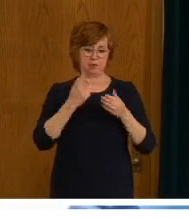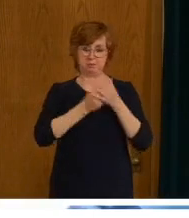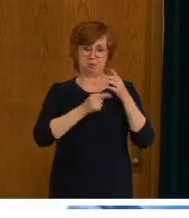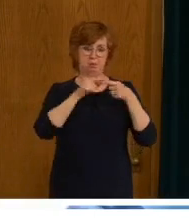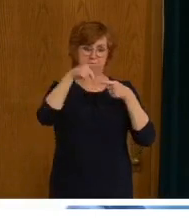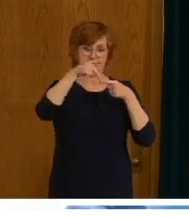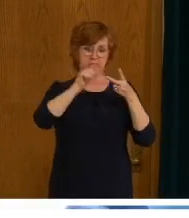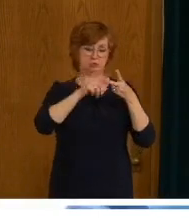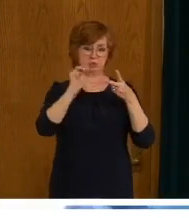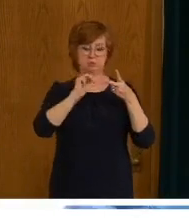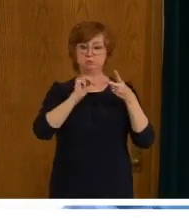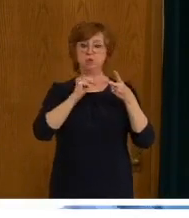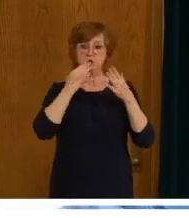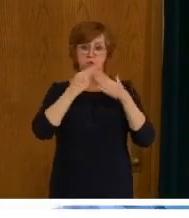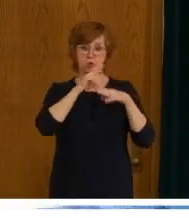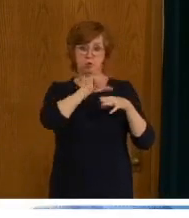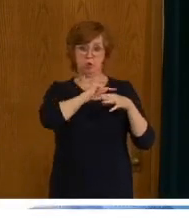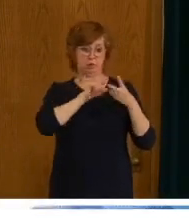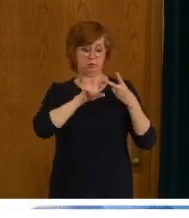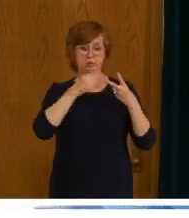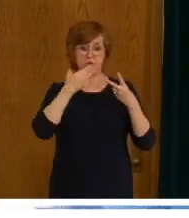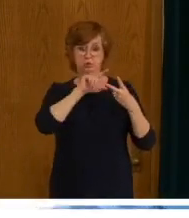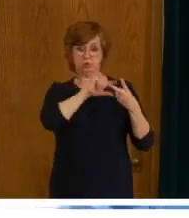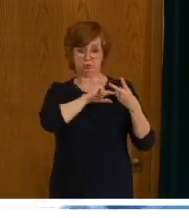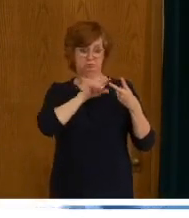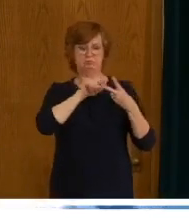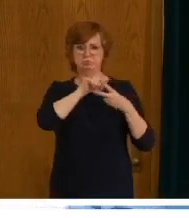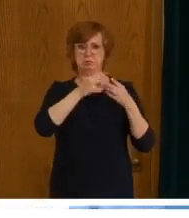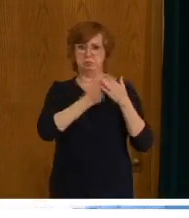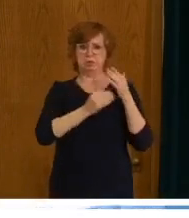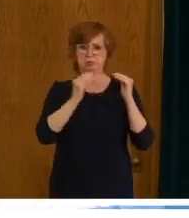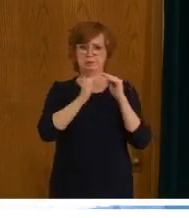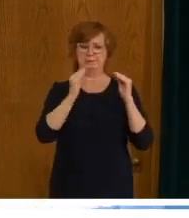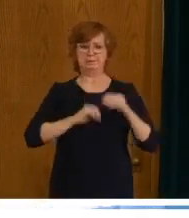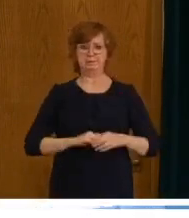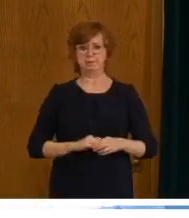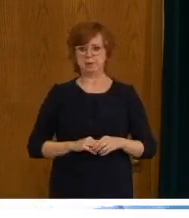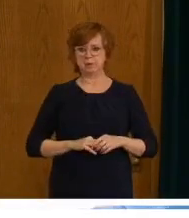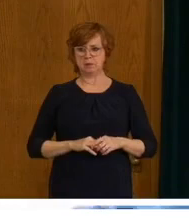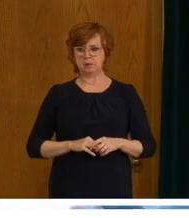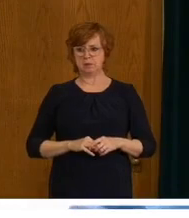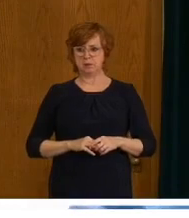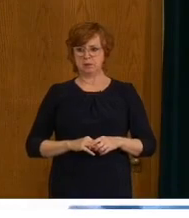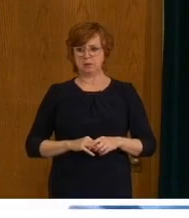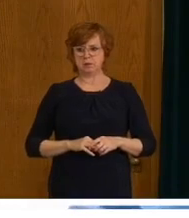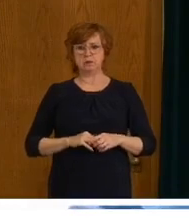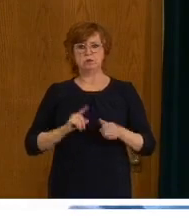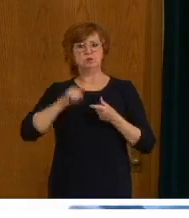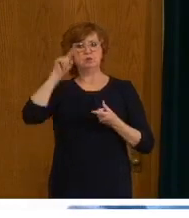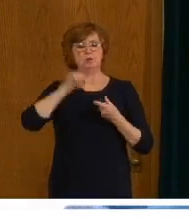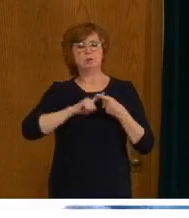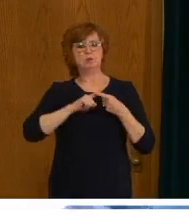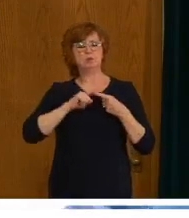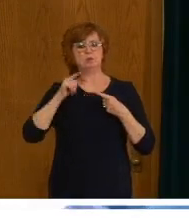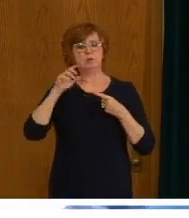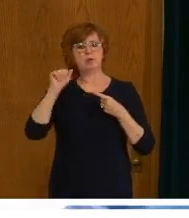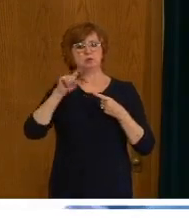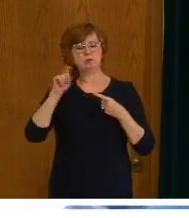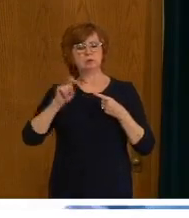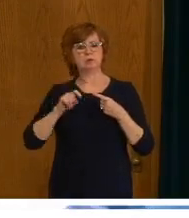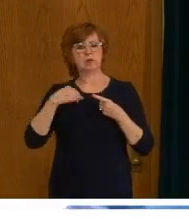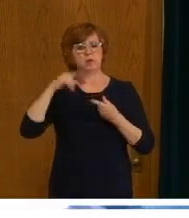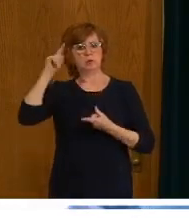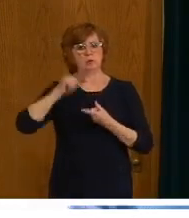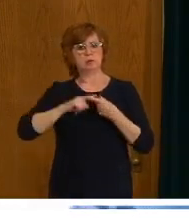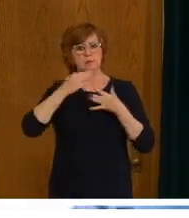are safe. With the second dose AstraZeneca, the risk of vaccine-induced thrombocytopenic thrombosis is much lower,